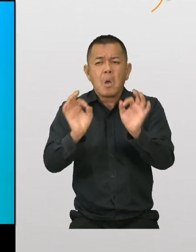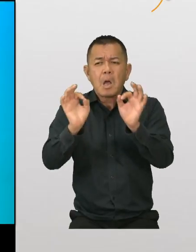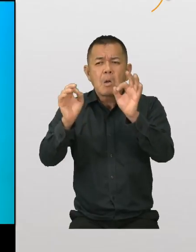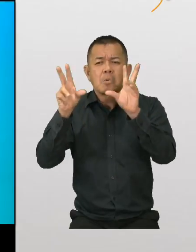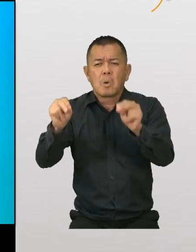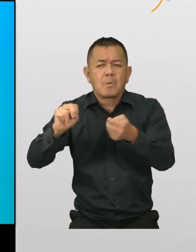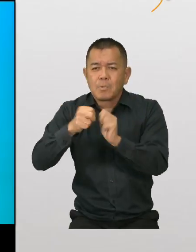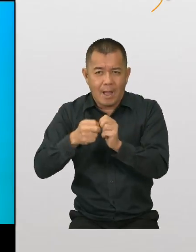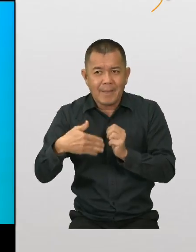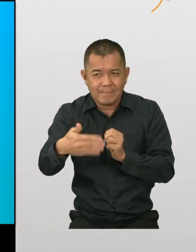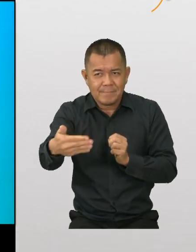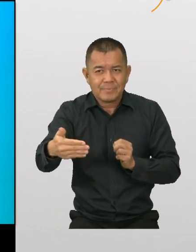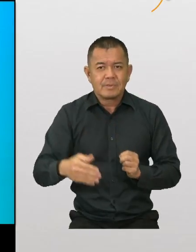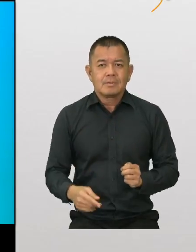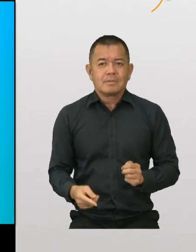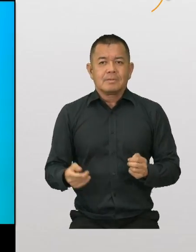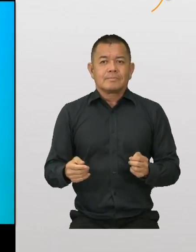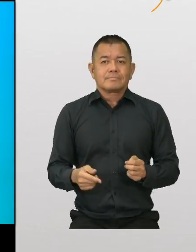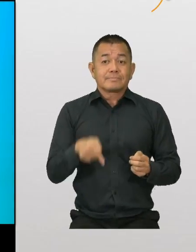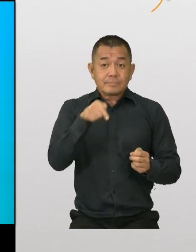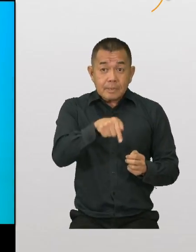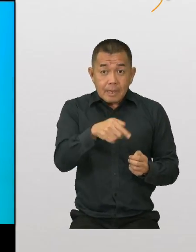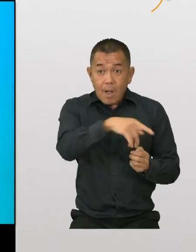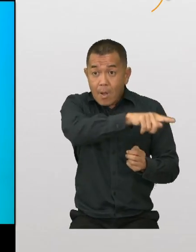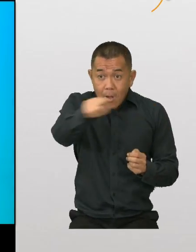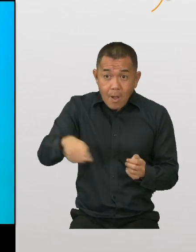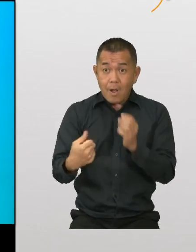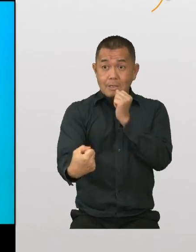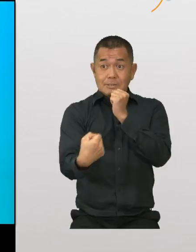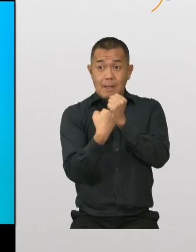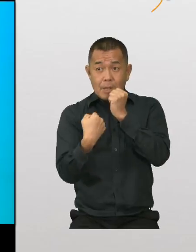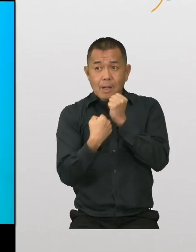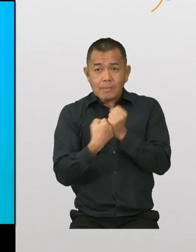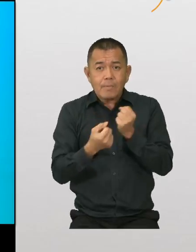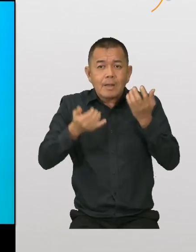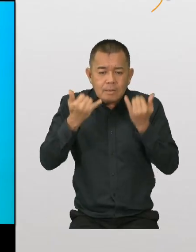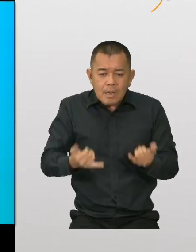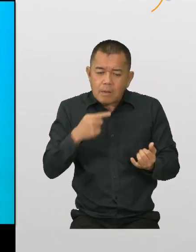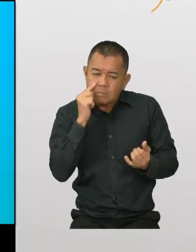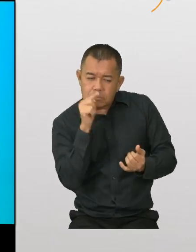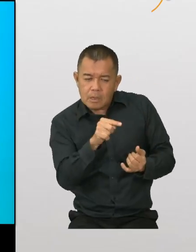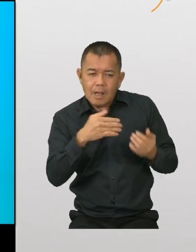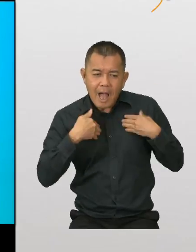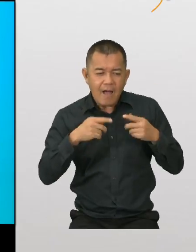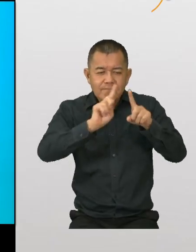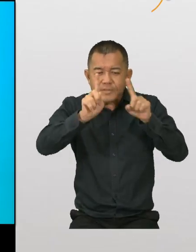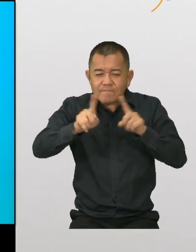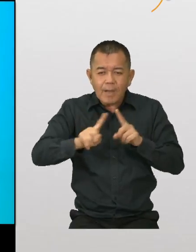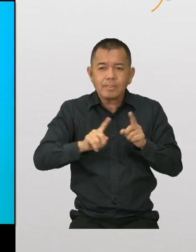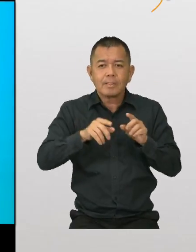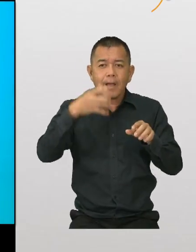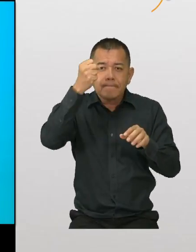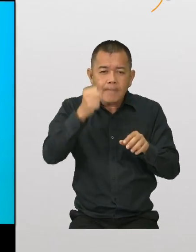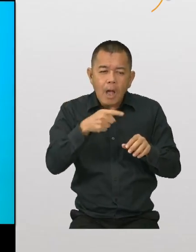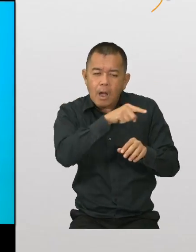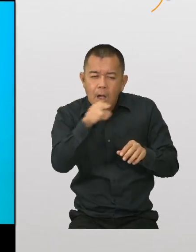Through our efforts, there are now more reasonably priced options for consumers to choose from. Average prices of formula